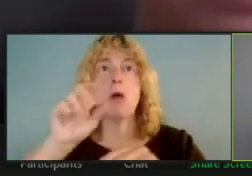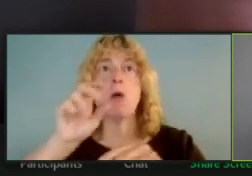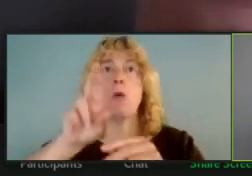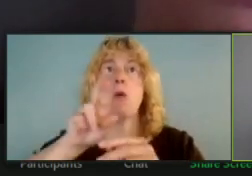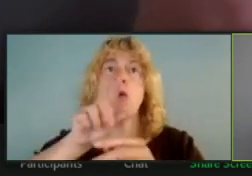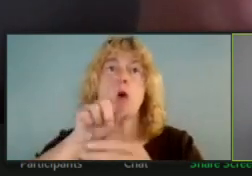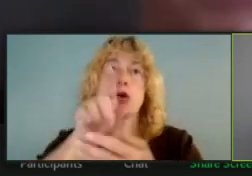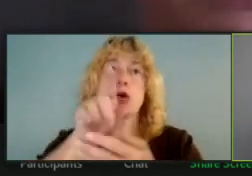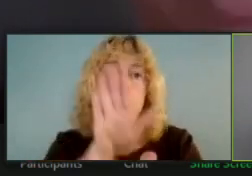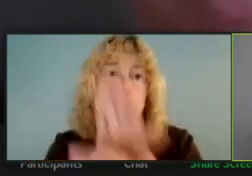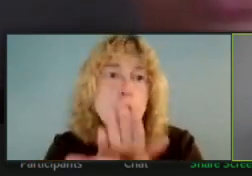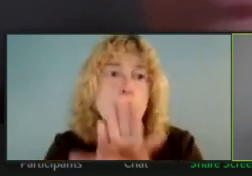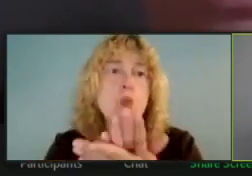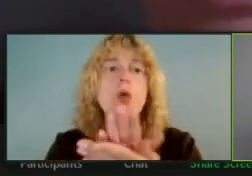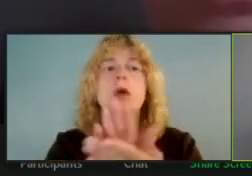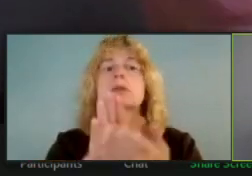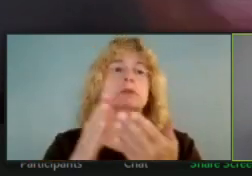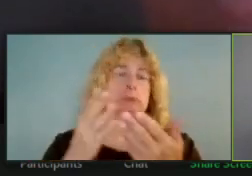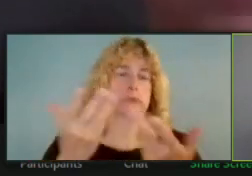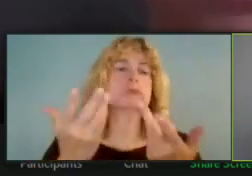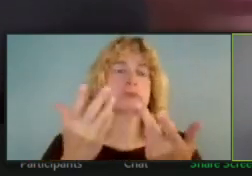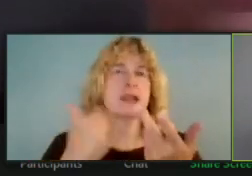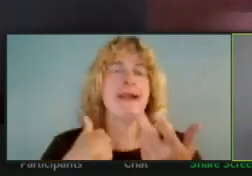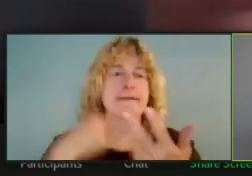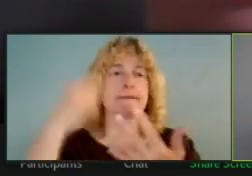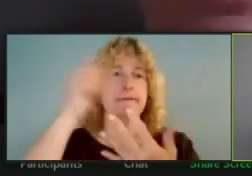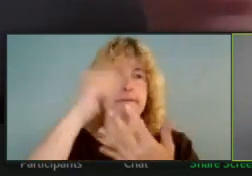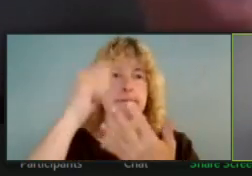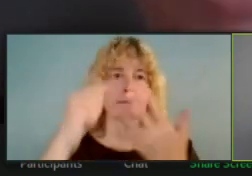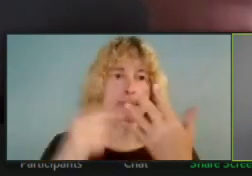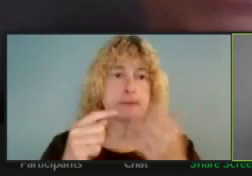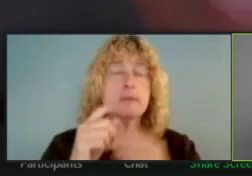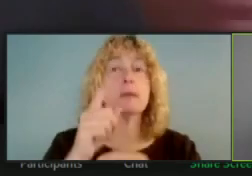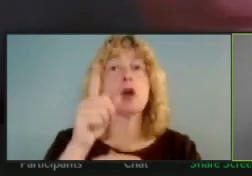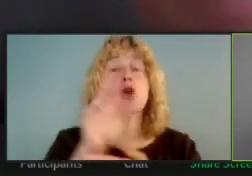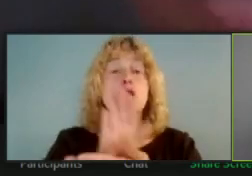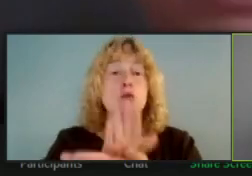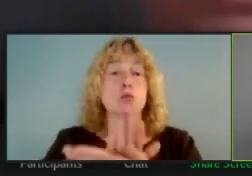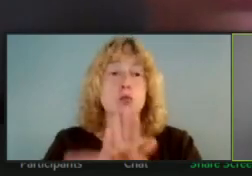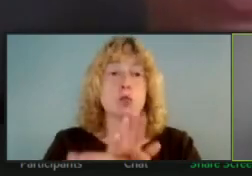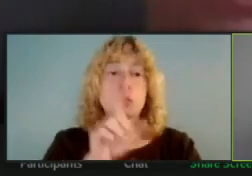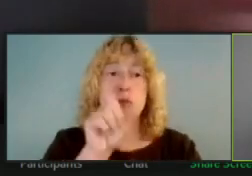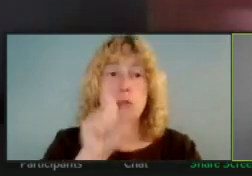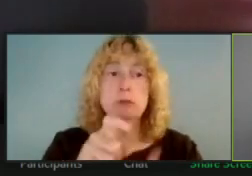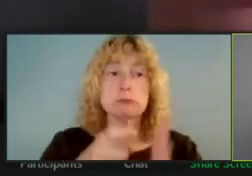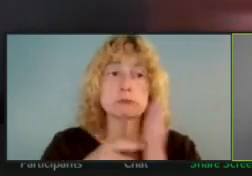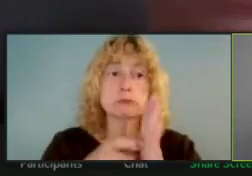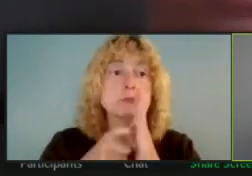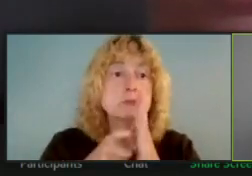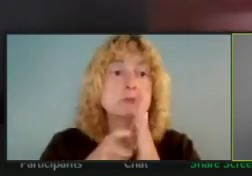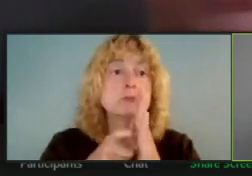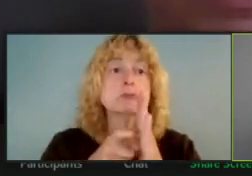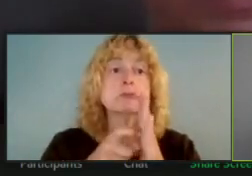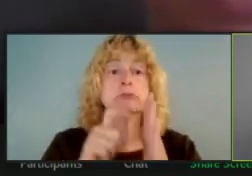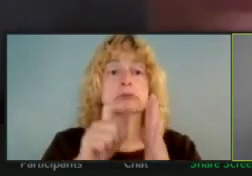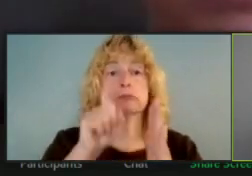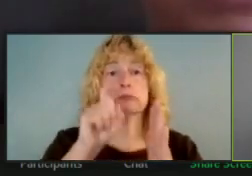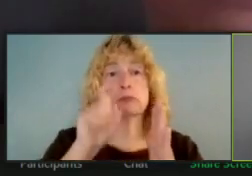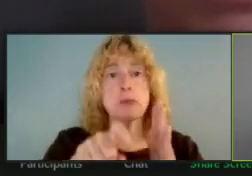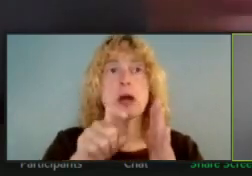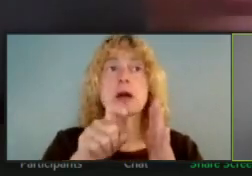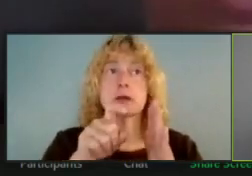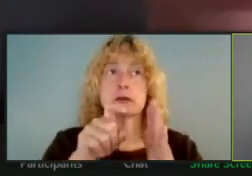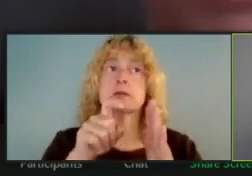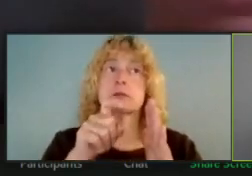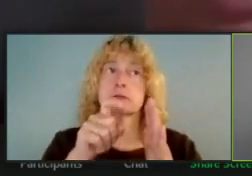etc. Minimally, schools would have to require and implement all of those health and